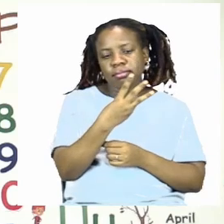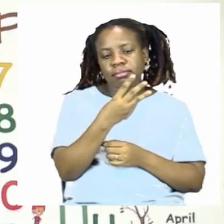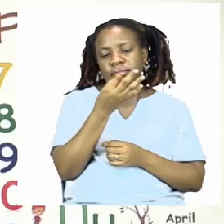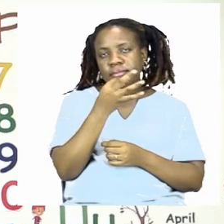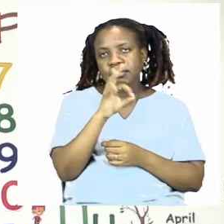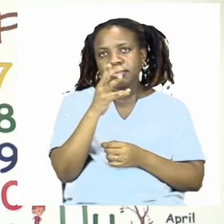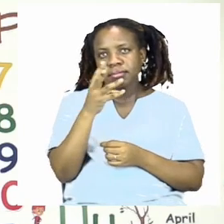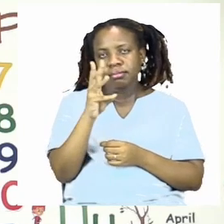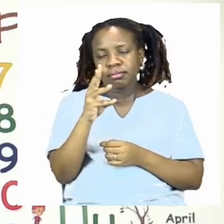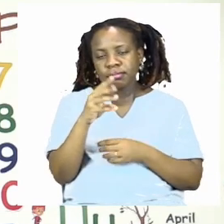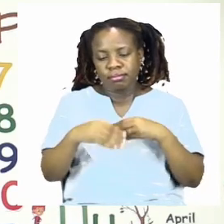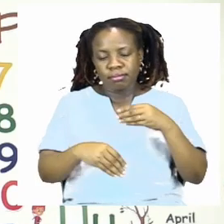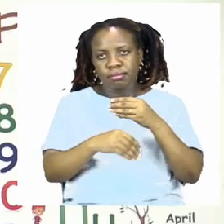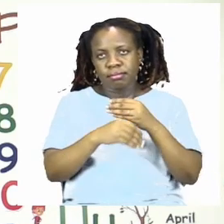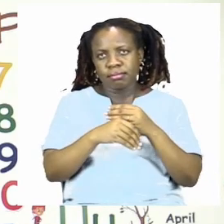396 plus